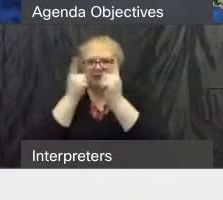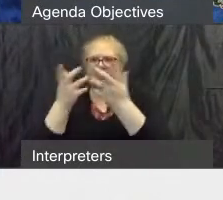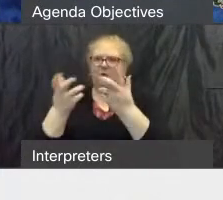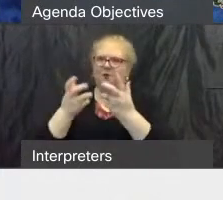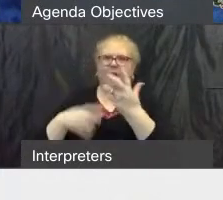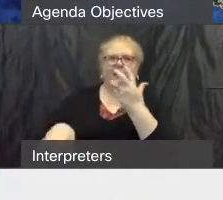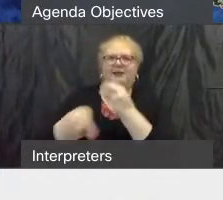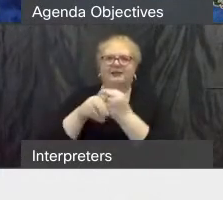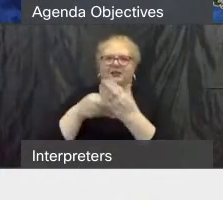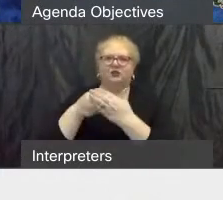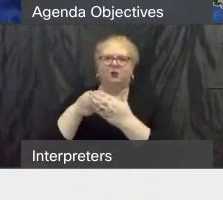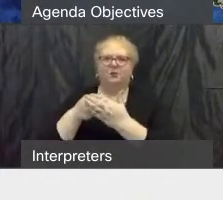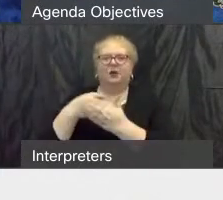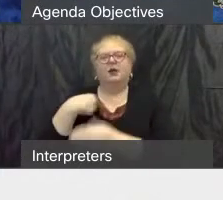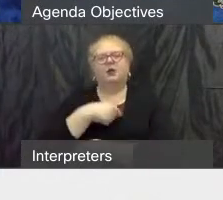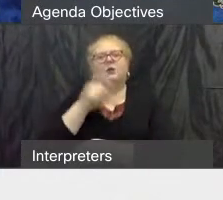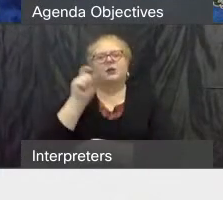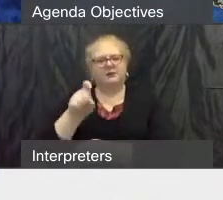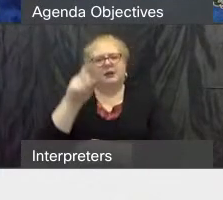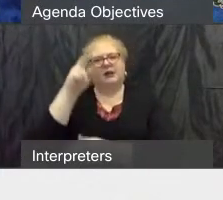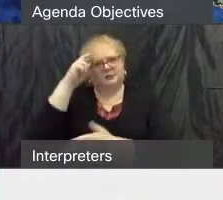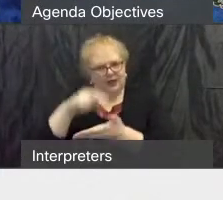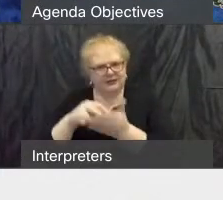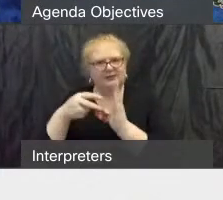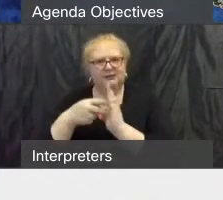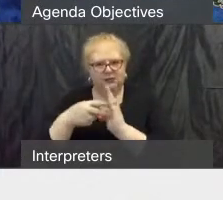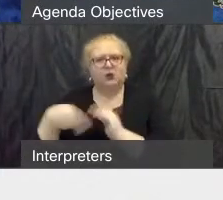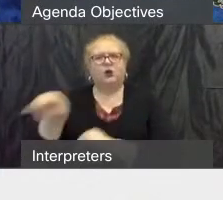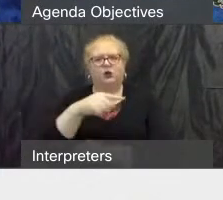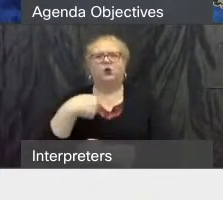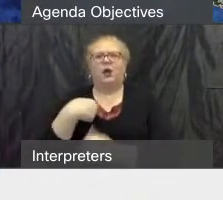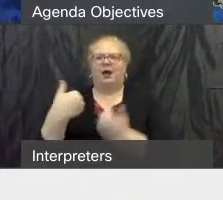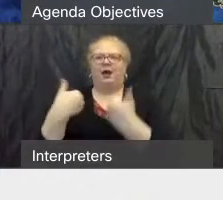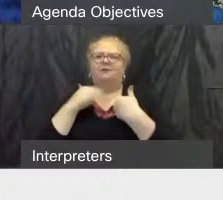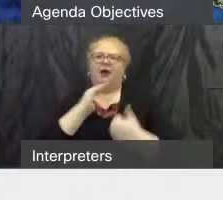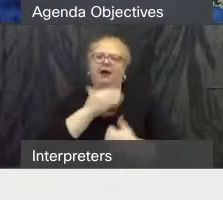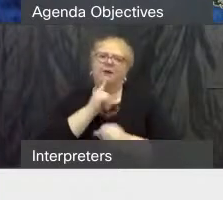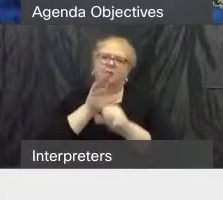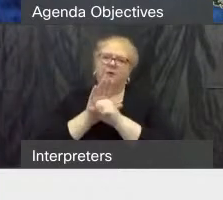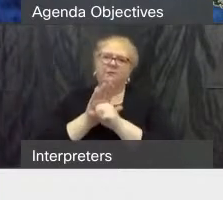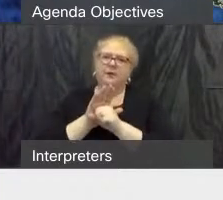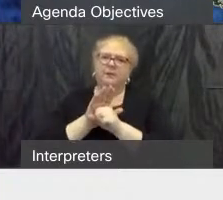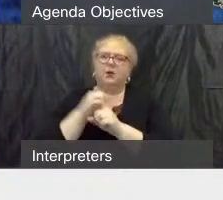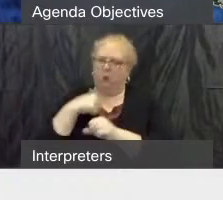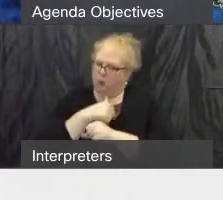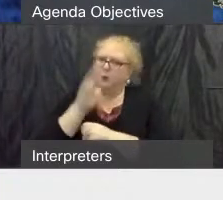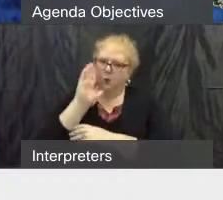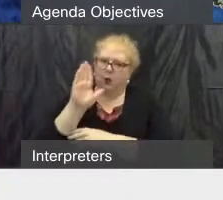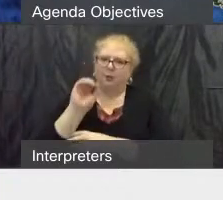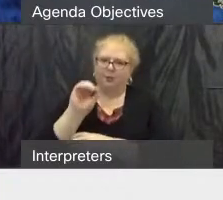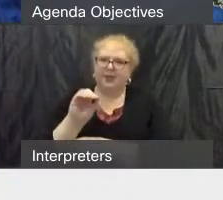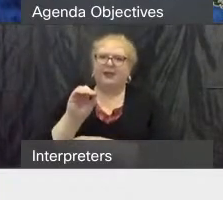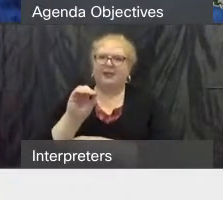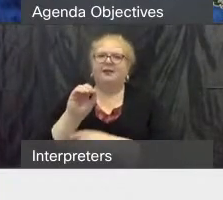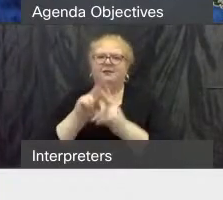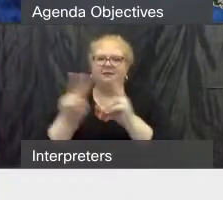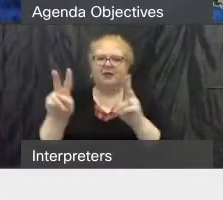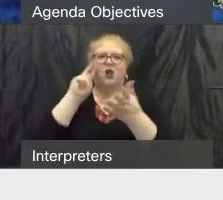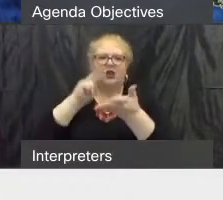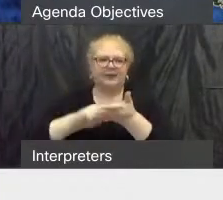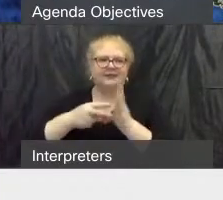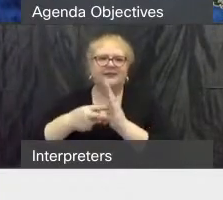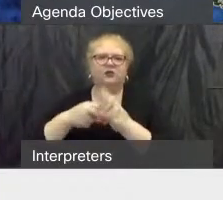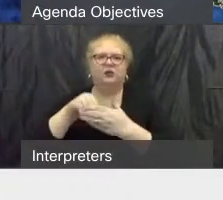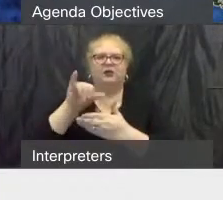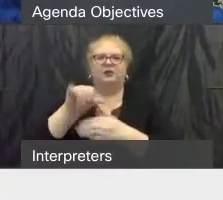we got to continue to be intentional. And so you have our commitment that we're going to be very intentional about the equity work that's being done. Okay, thank you for that,